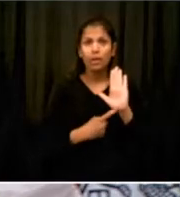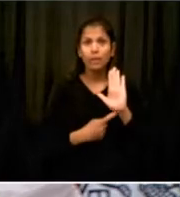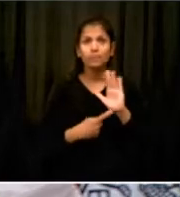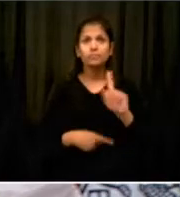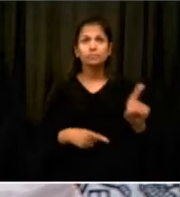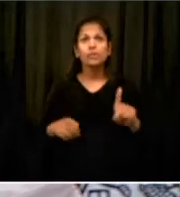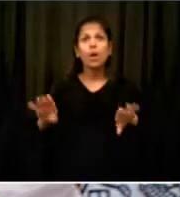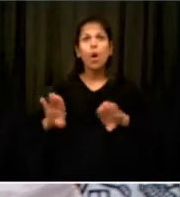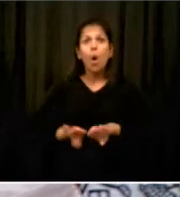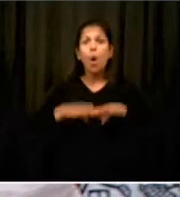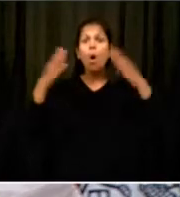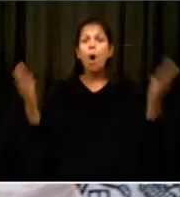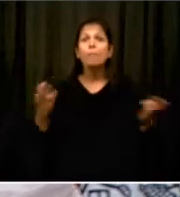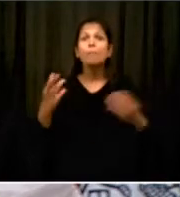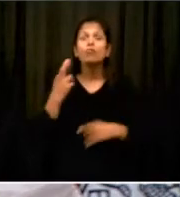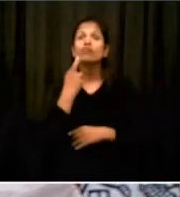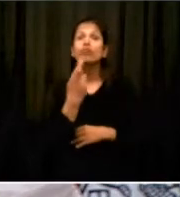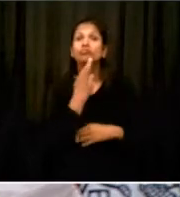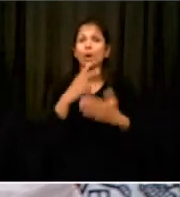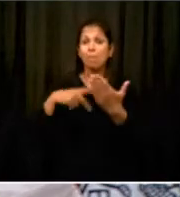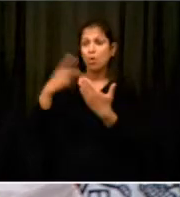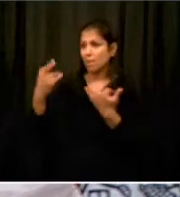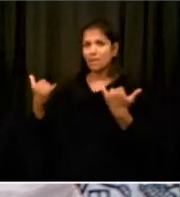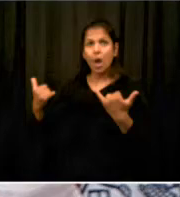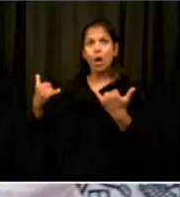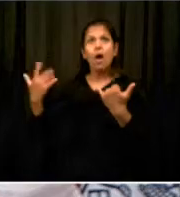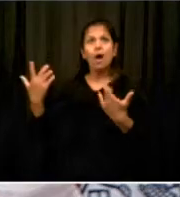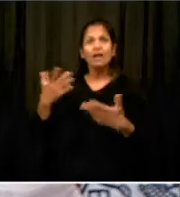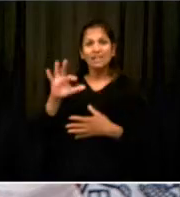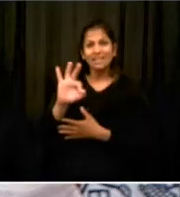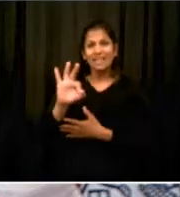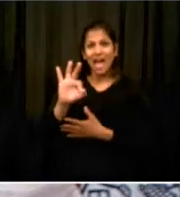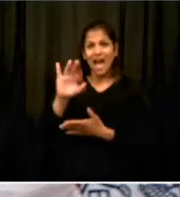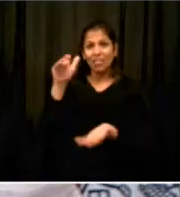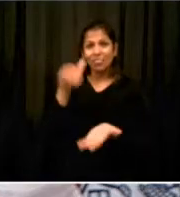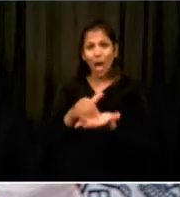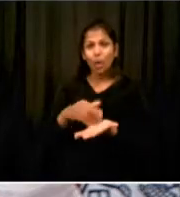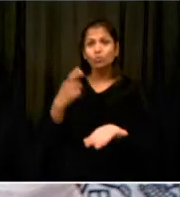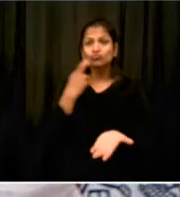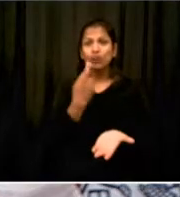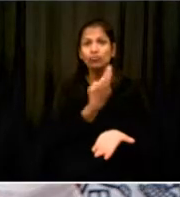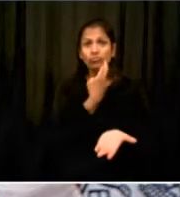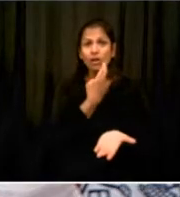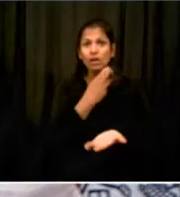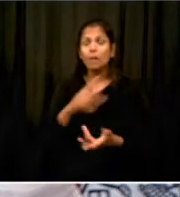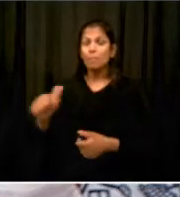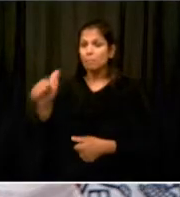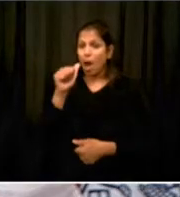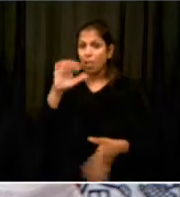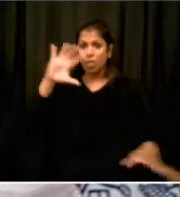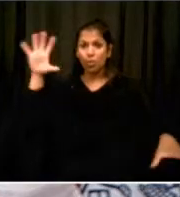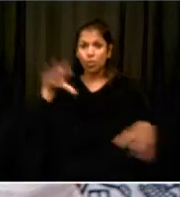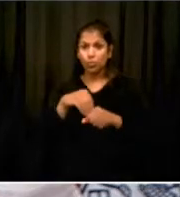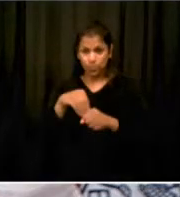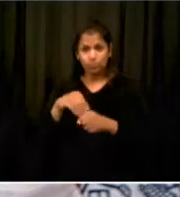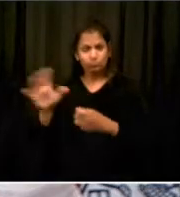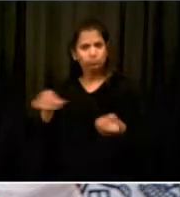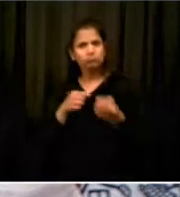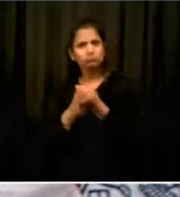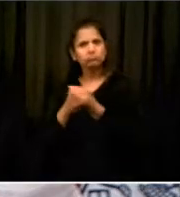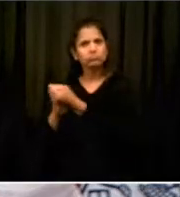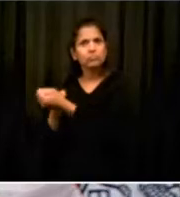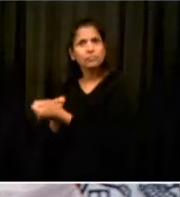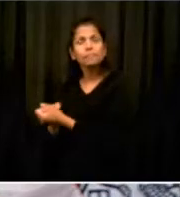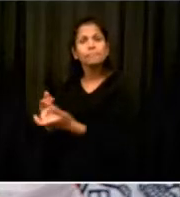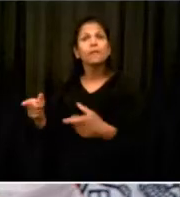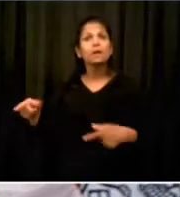really a handful comparatively. So I think it proves the point. Most people getting it right, but enforcement is still needed. Next, we have